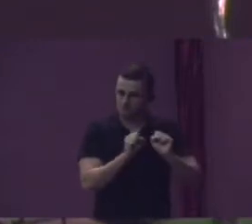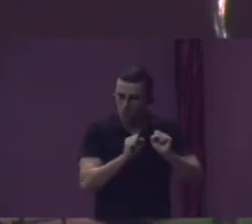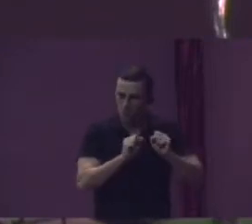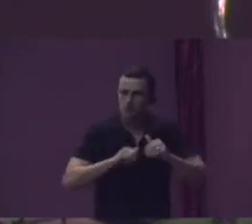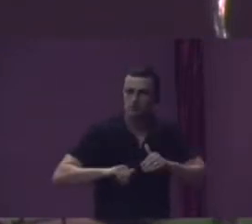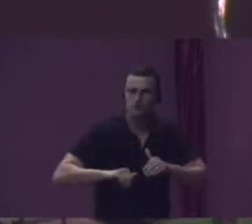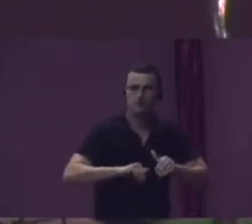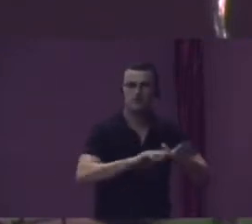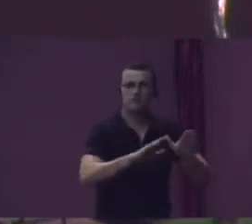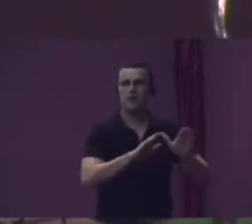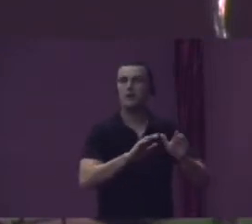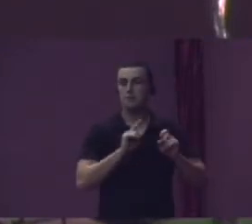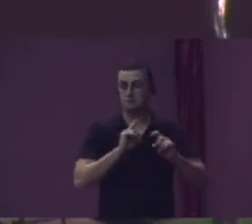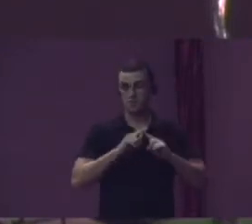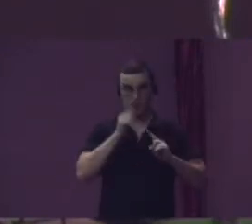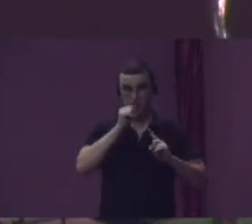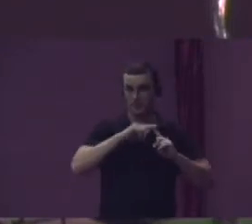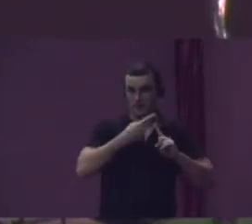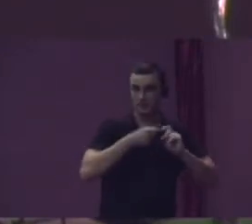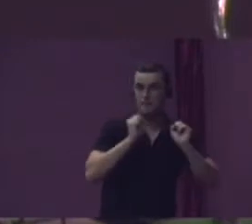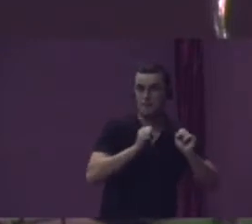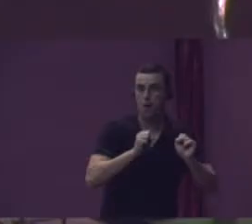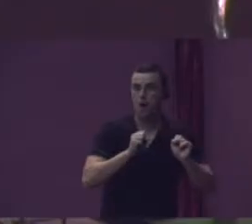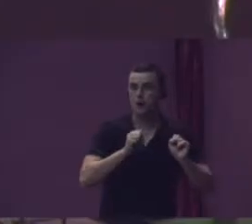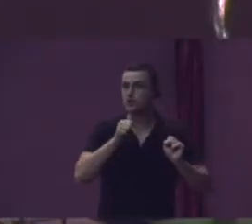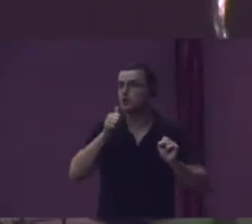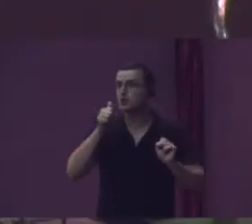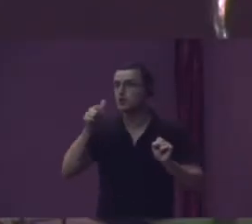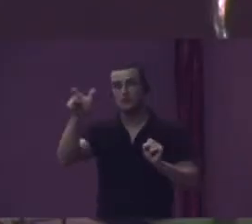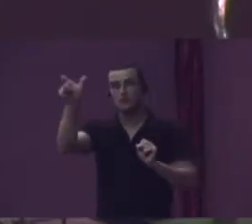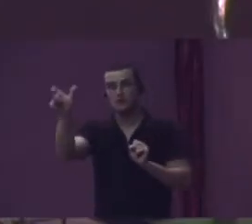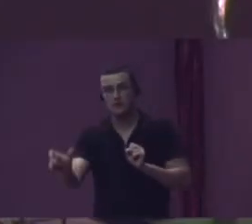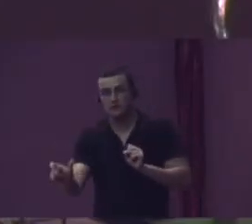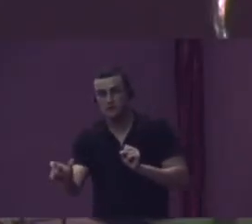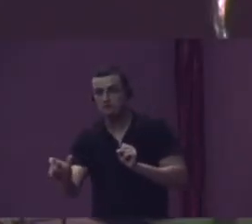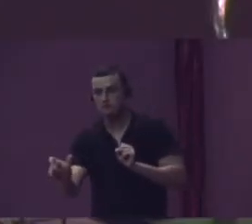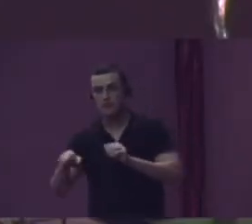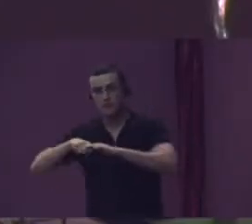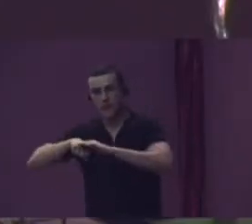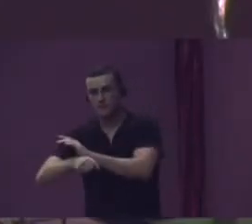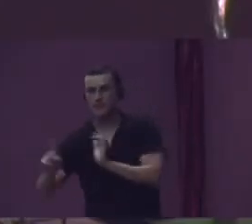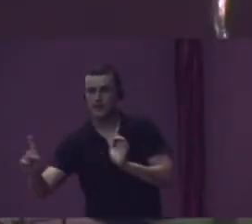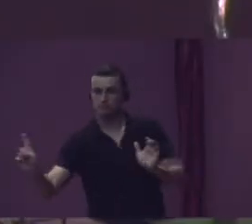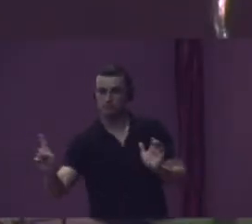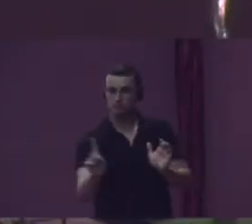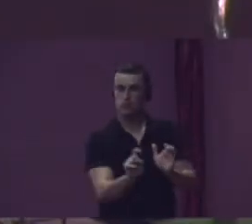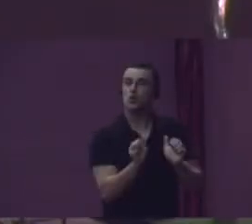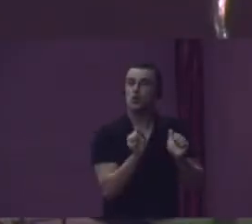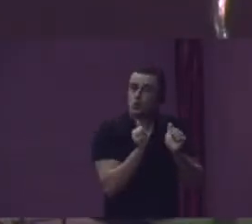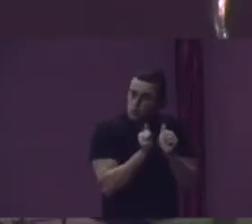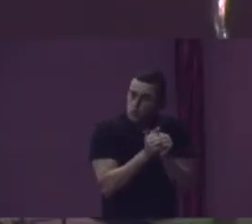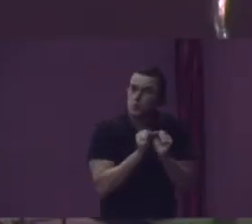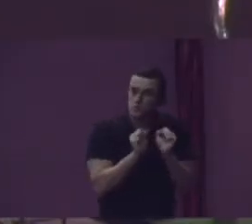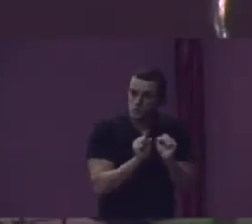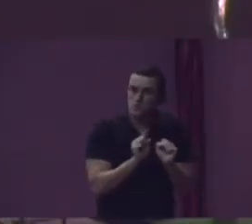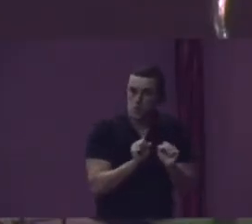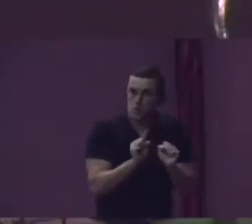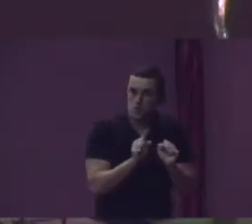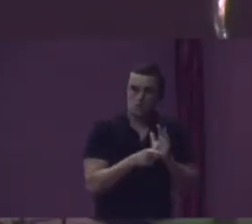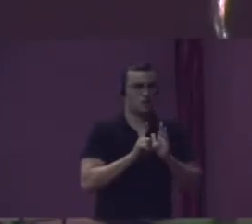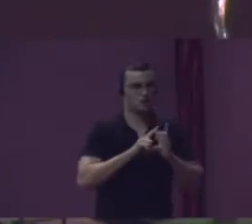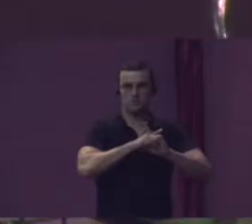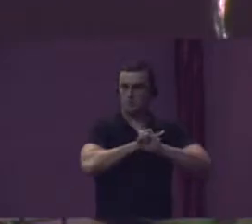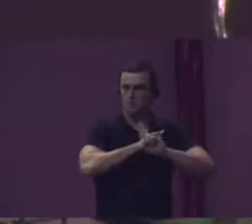Puerto Rican medical authoritative hospital procedures went virtually uncontested and followed